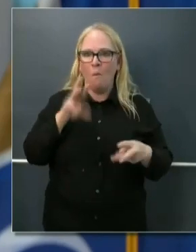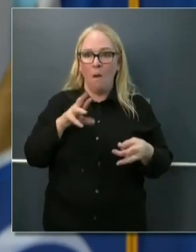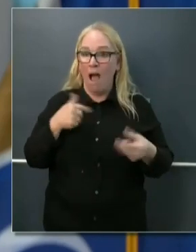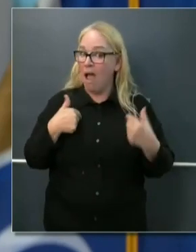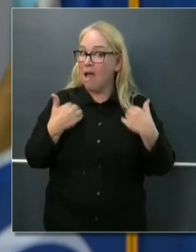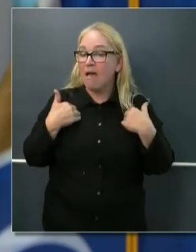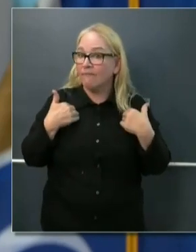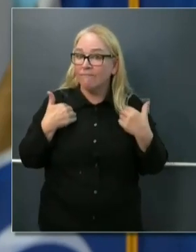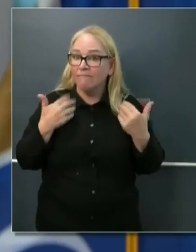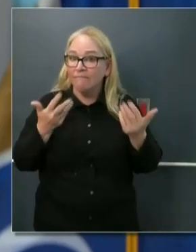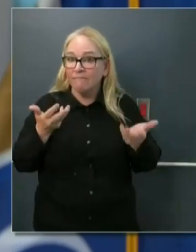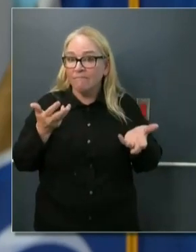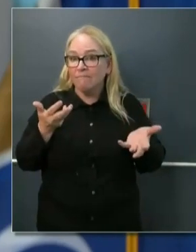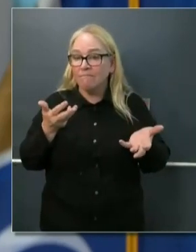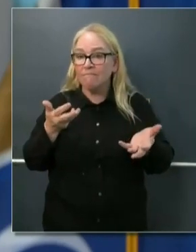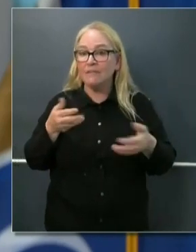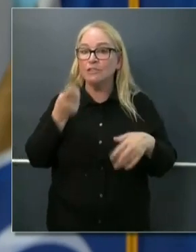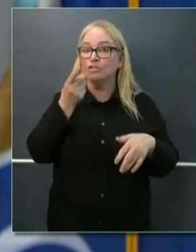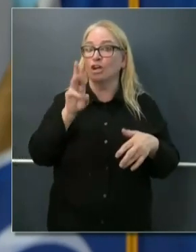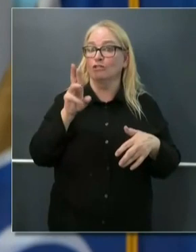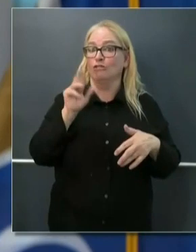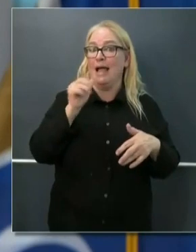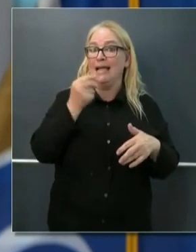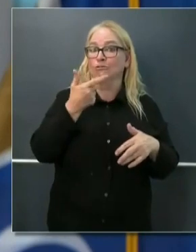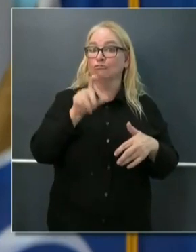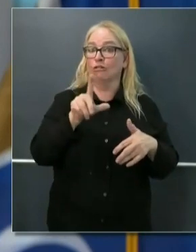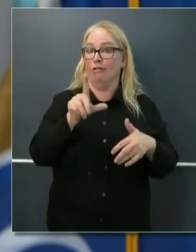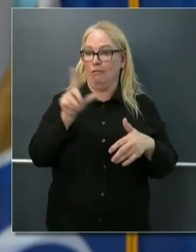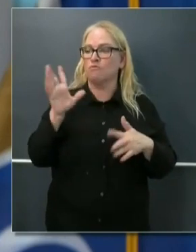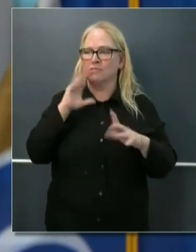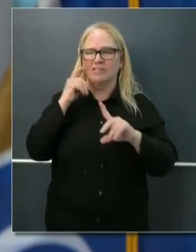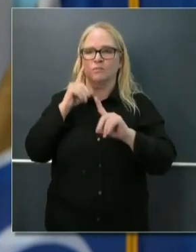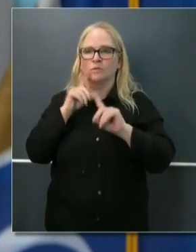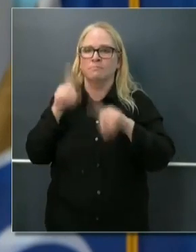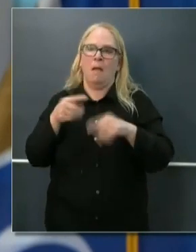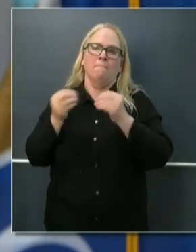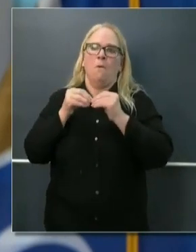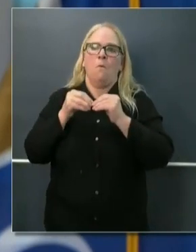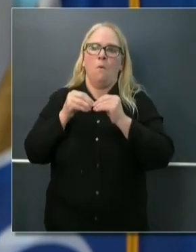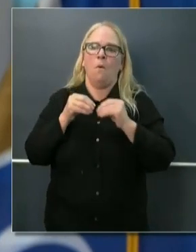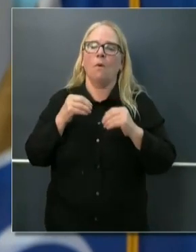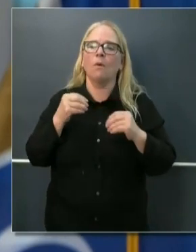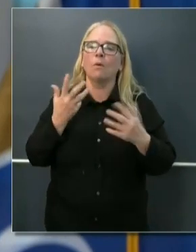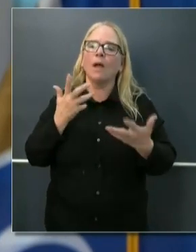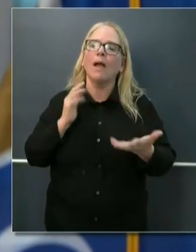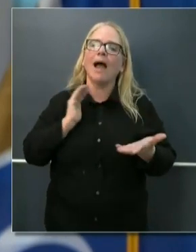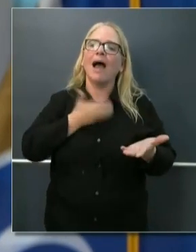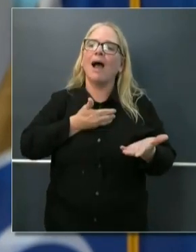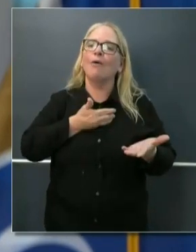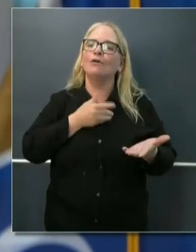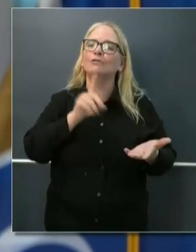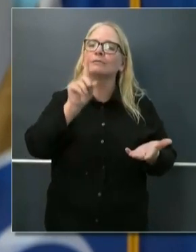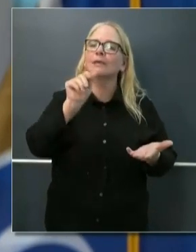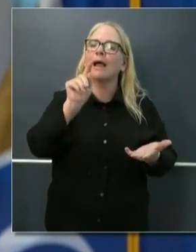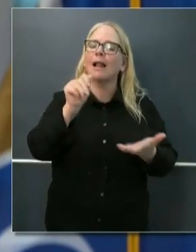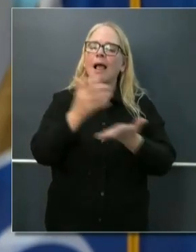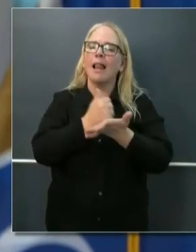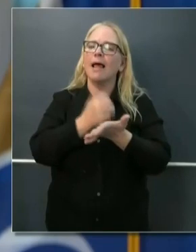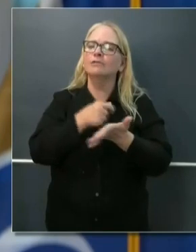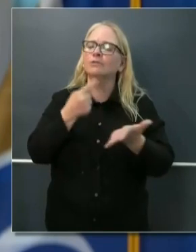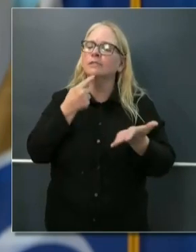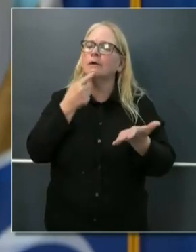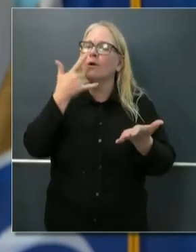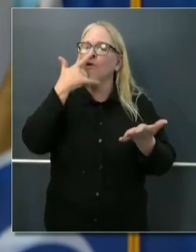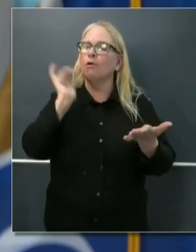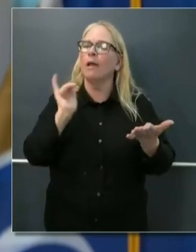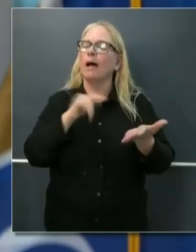the cause of her life, and she perhaps could talk a little bit more specifically about what our data collection does look like and what it will look like